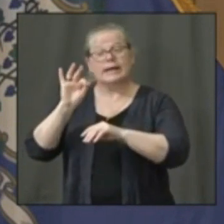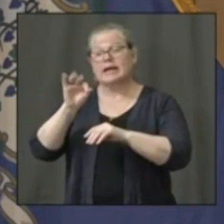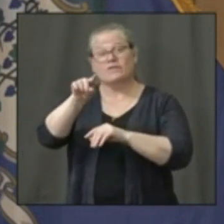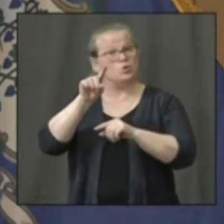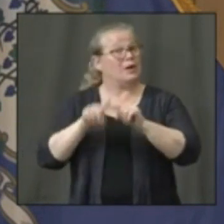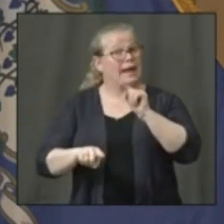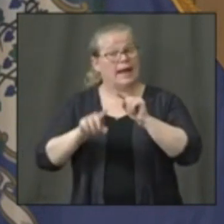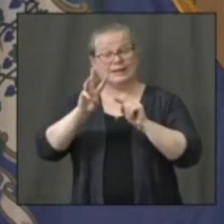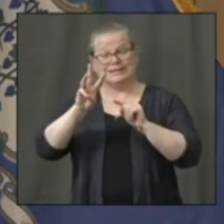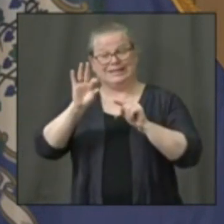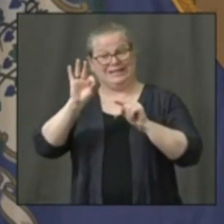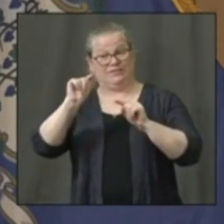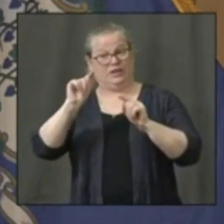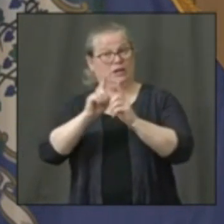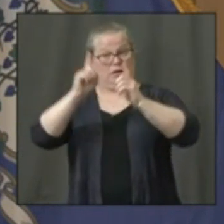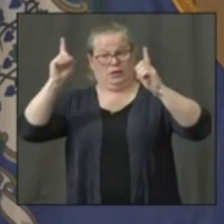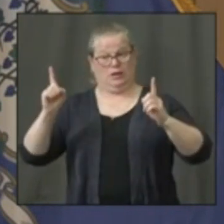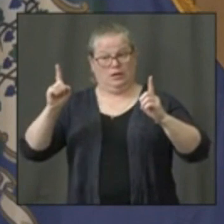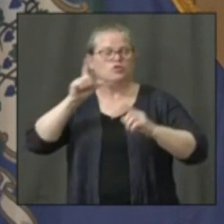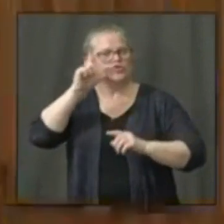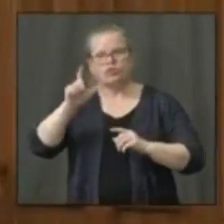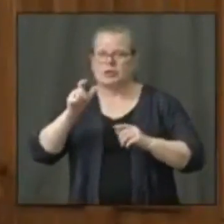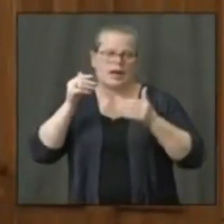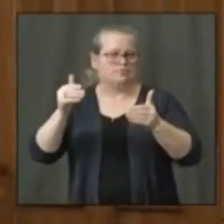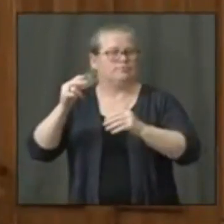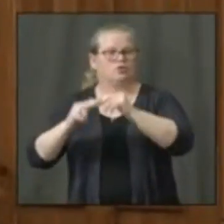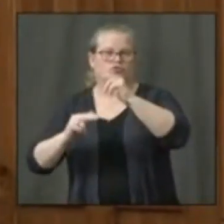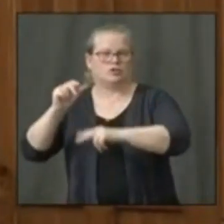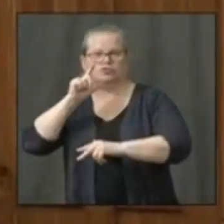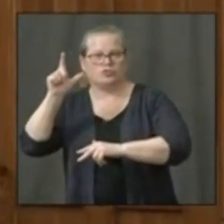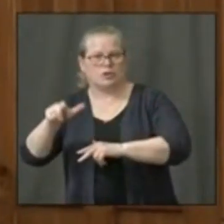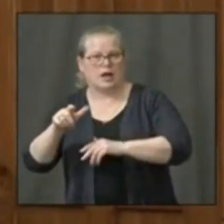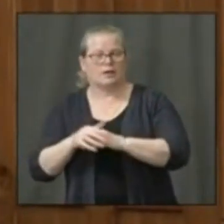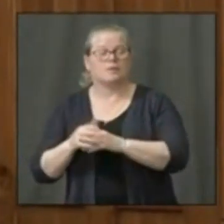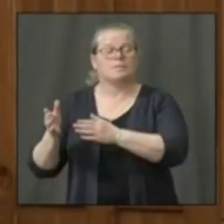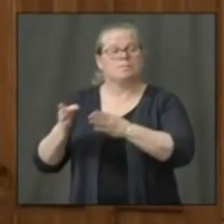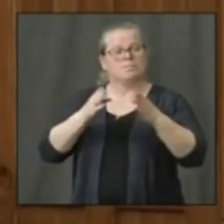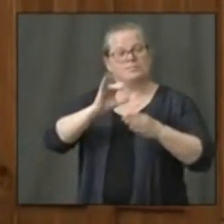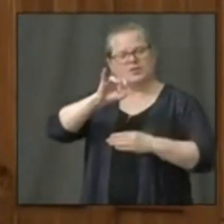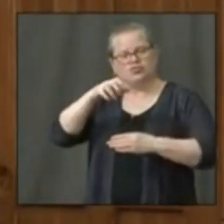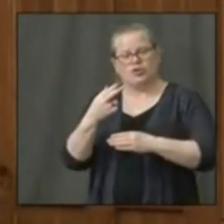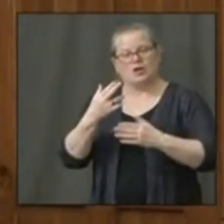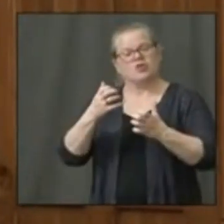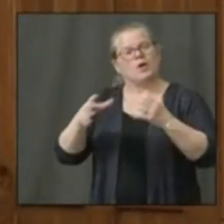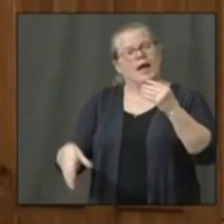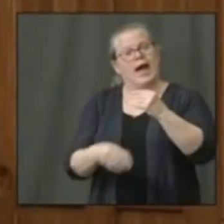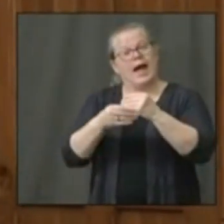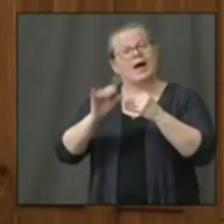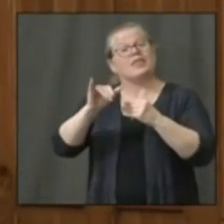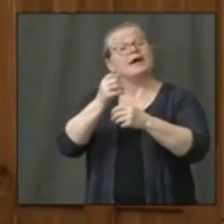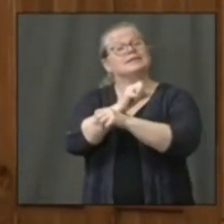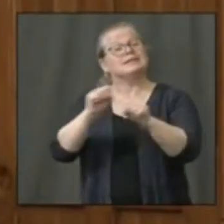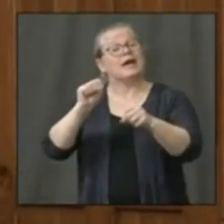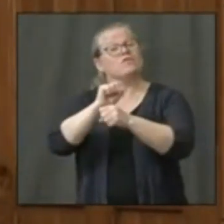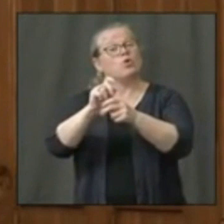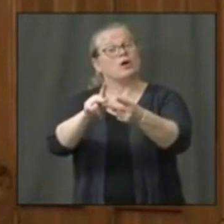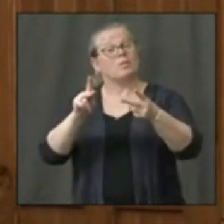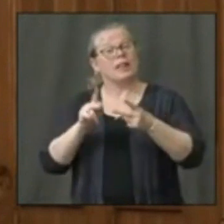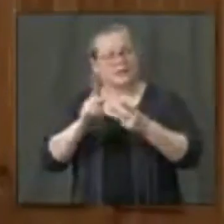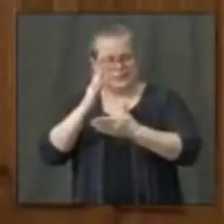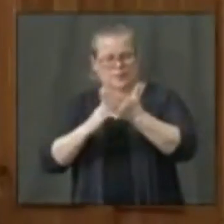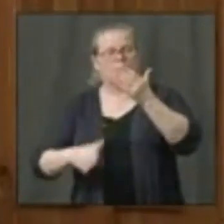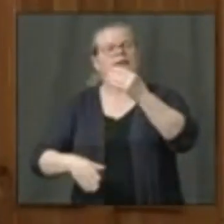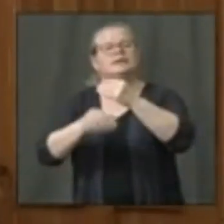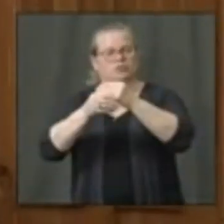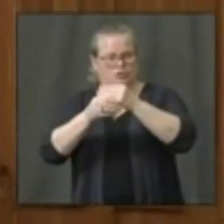doing that construction. And I just add as well that in the Safe Workplaces guidance that's coming out tonight that the governor mentioned, there will be some additional guidelines